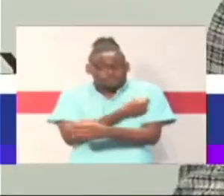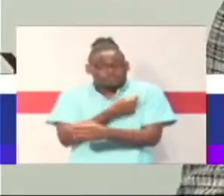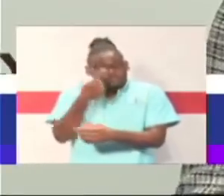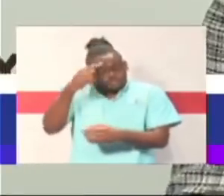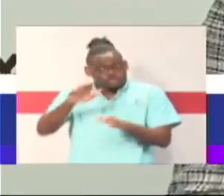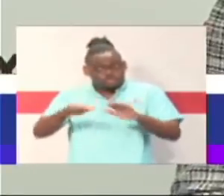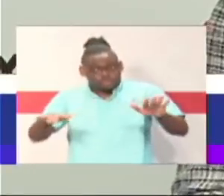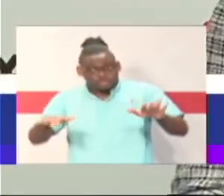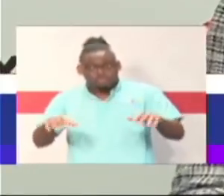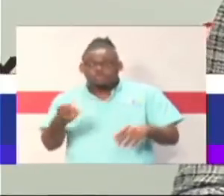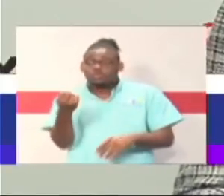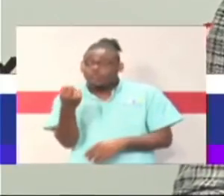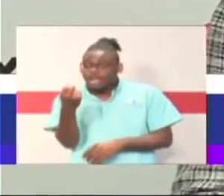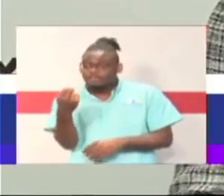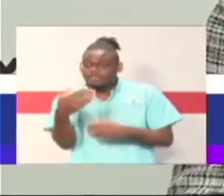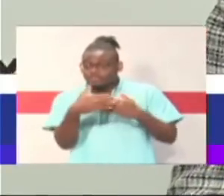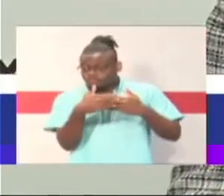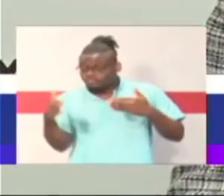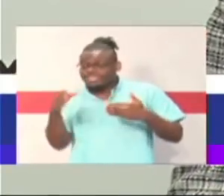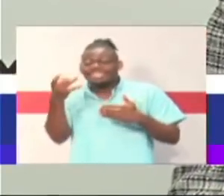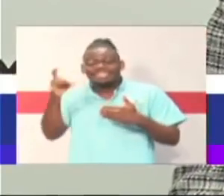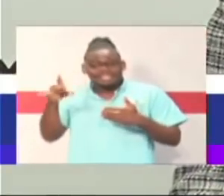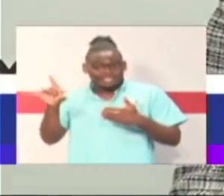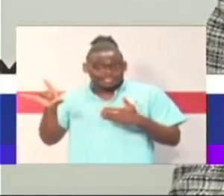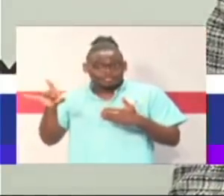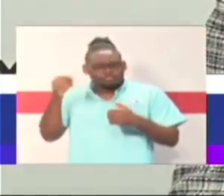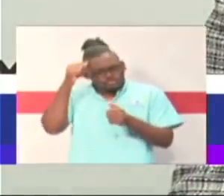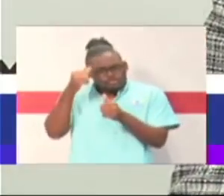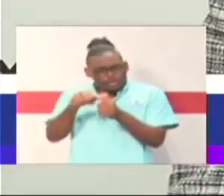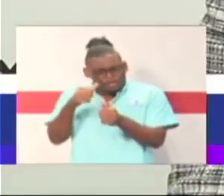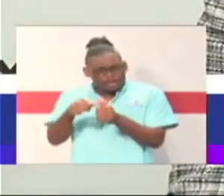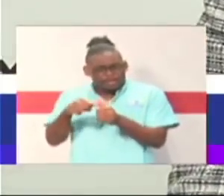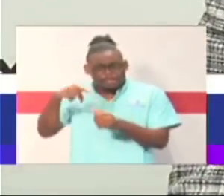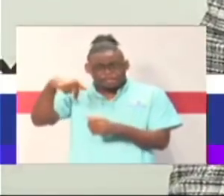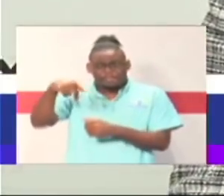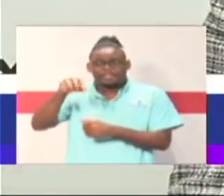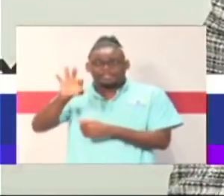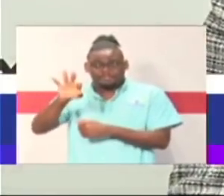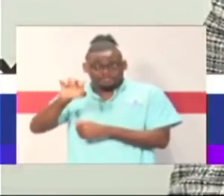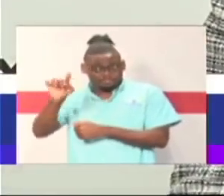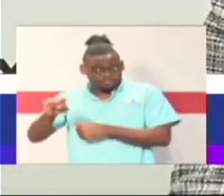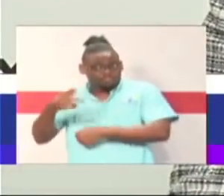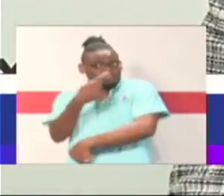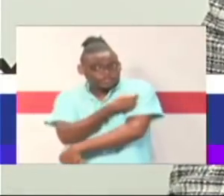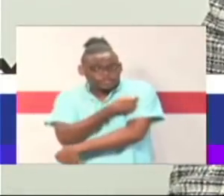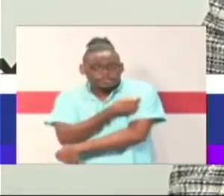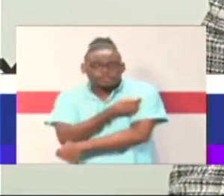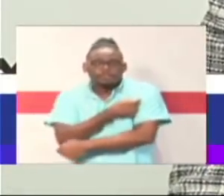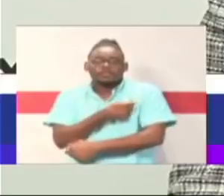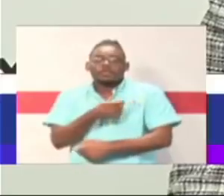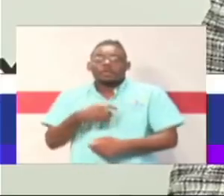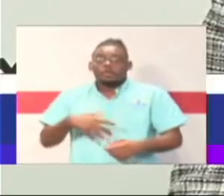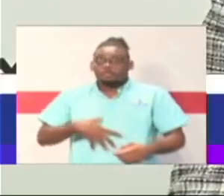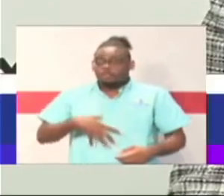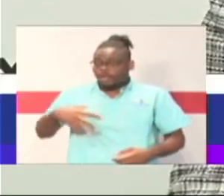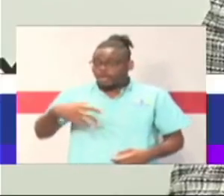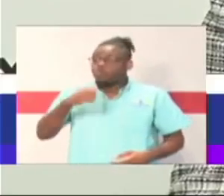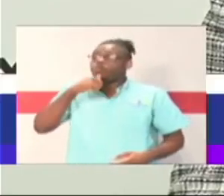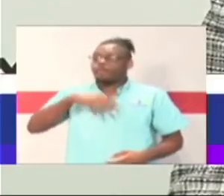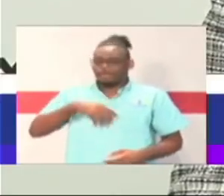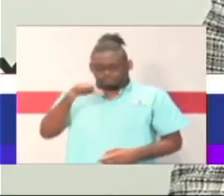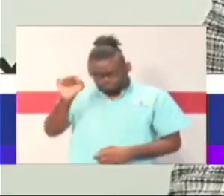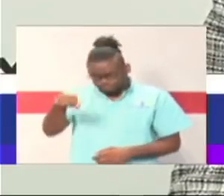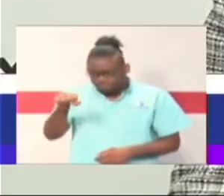Pfizer vaccine is also approved for use in certain categories of pregnant women. And we have